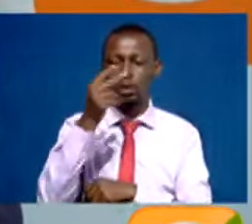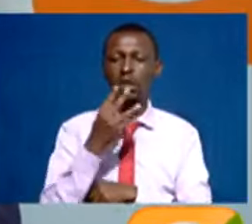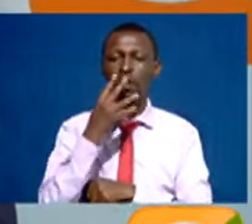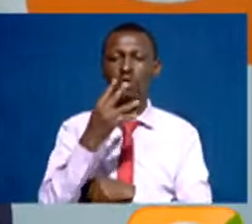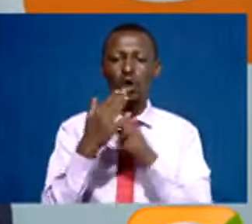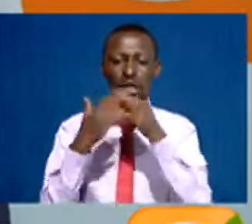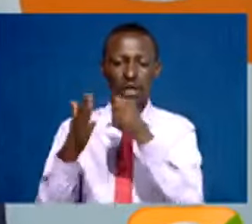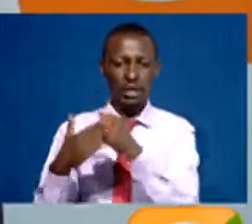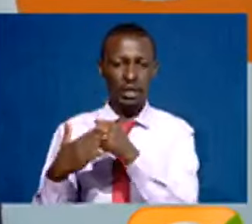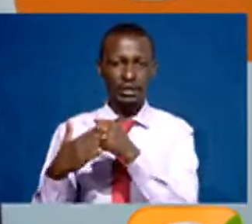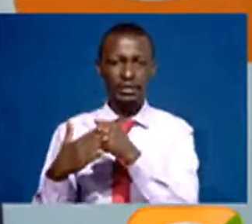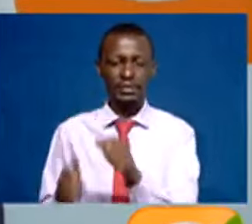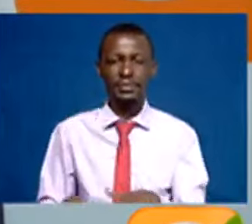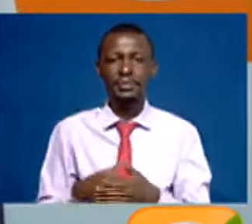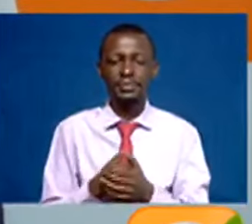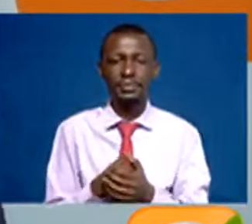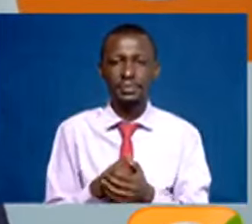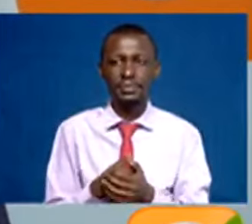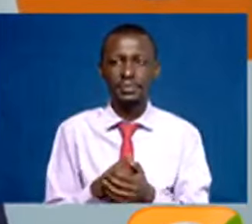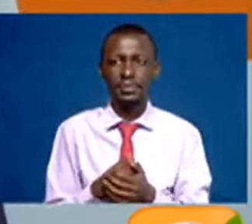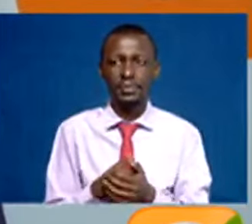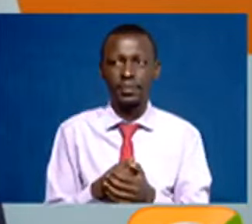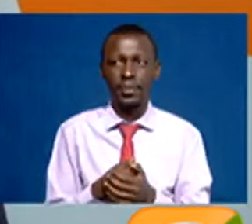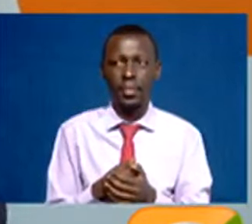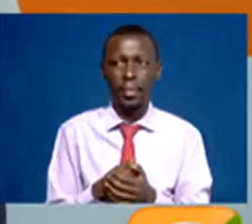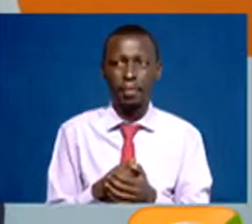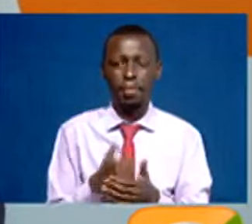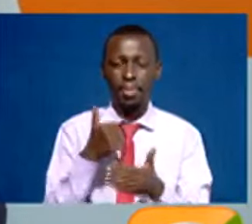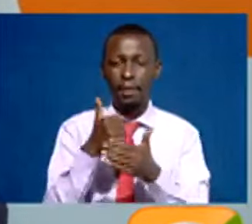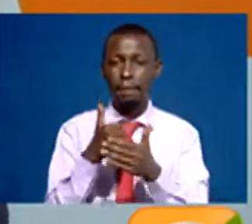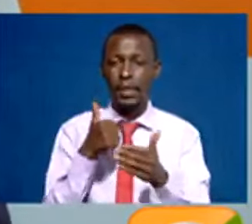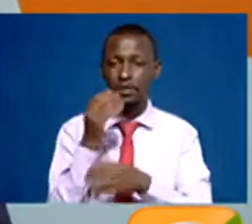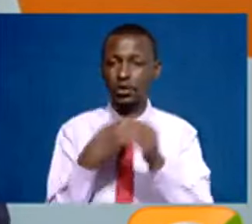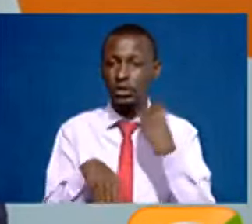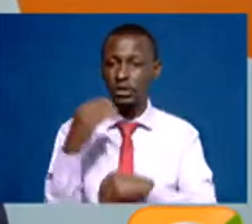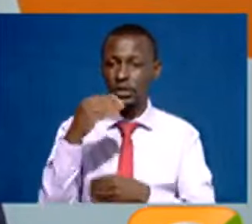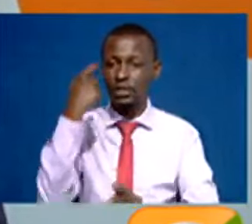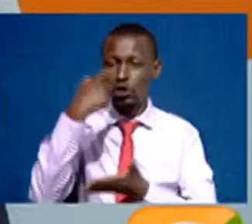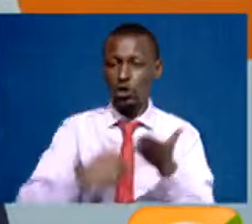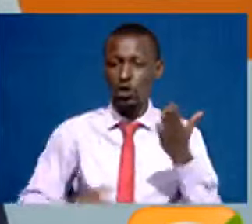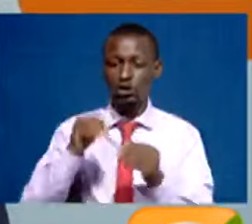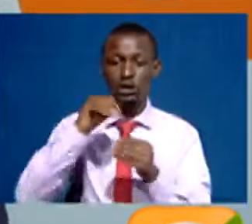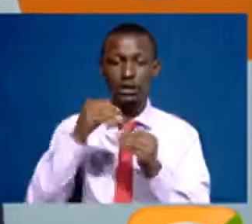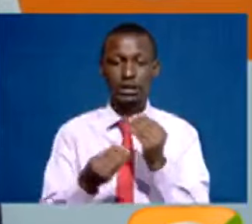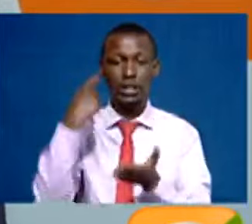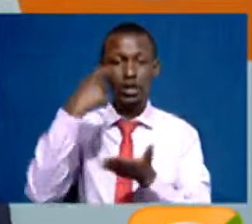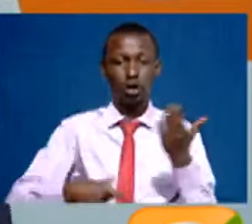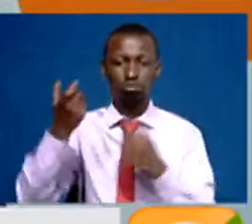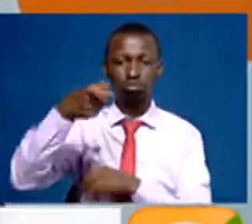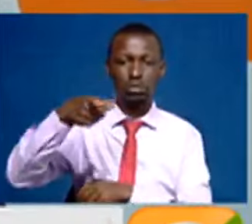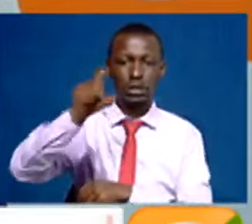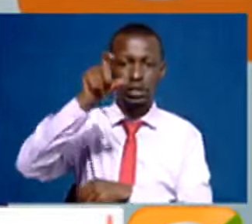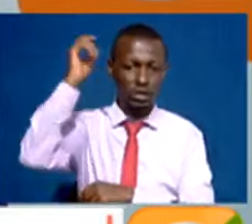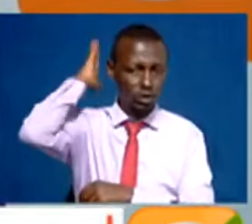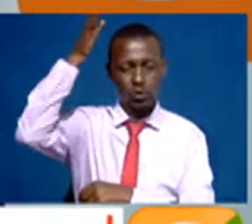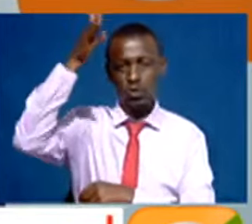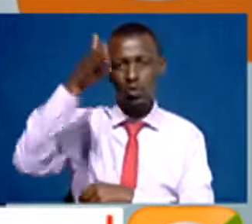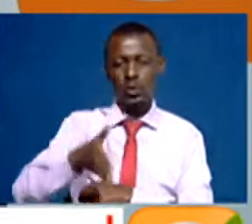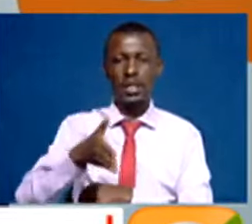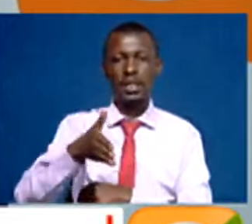$2,499 for the general admission, and that's a pre-sale price, because the ticket price will actually go up to